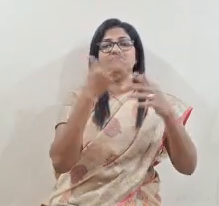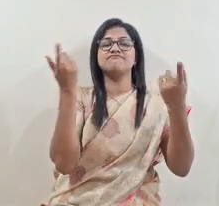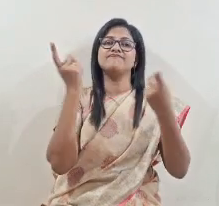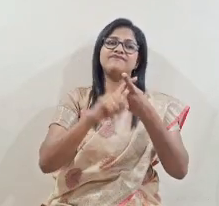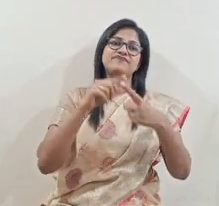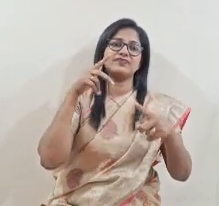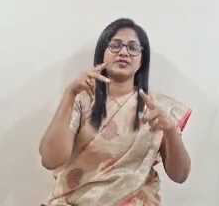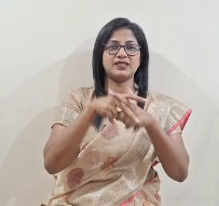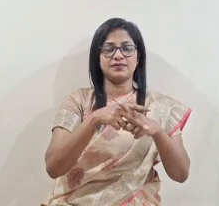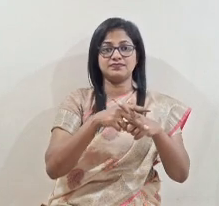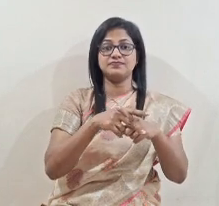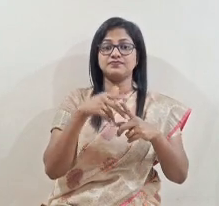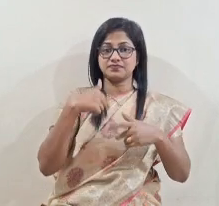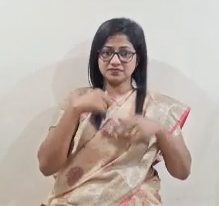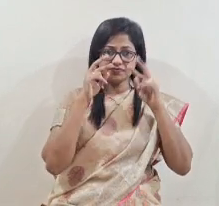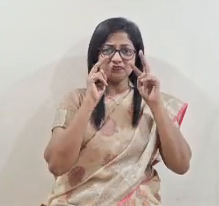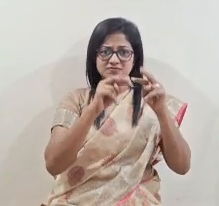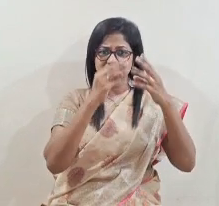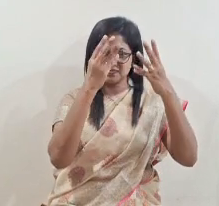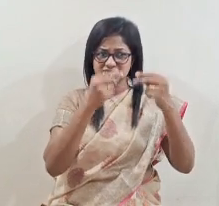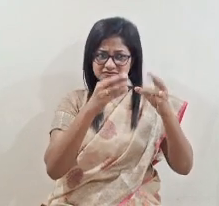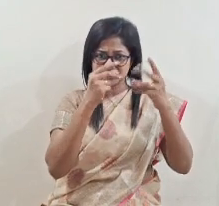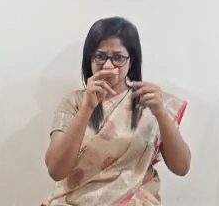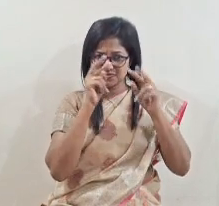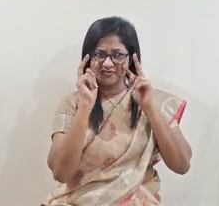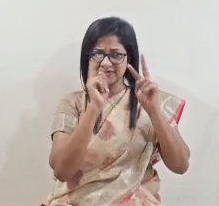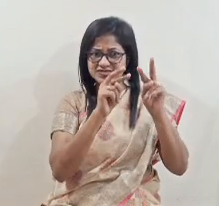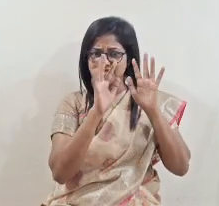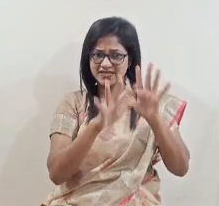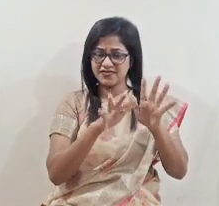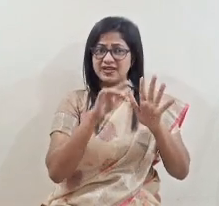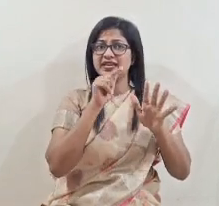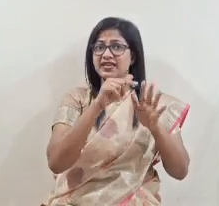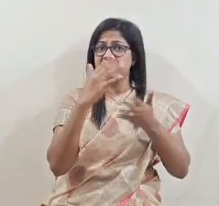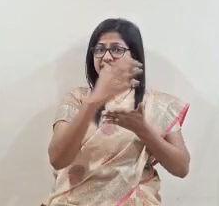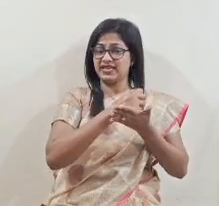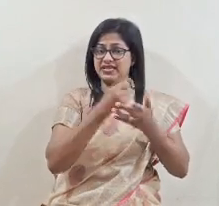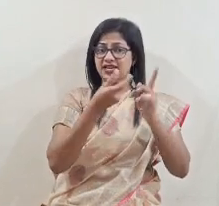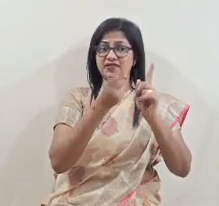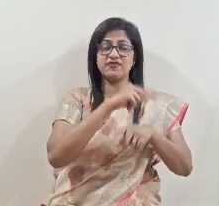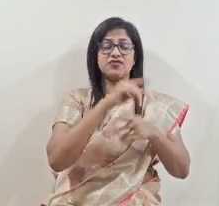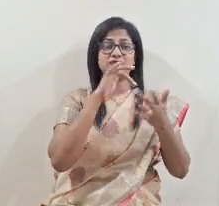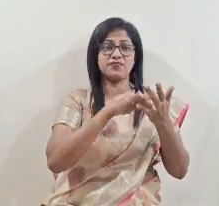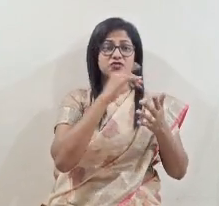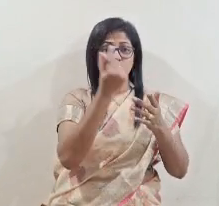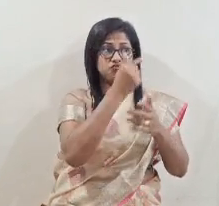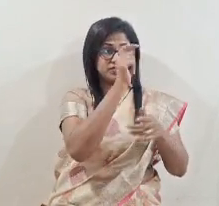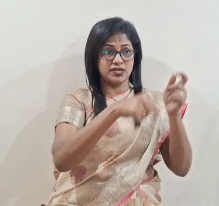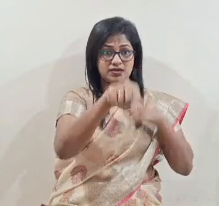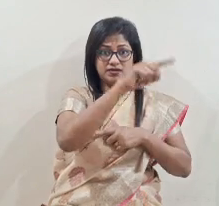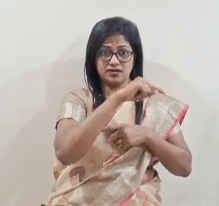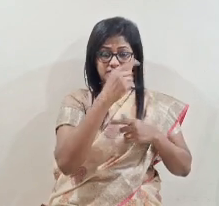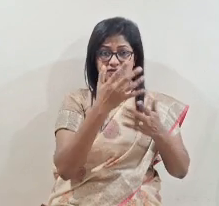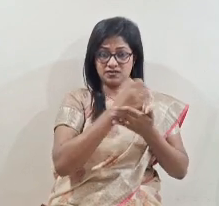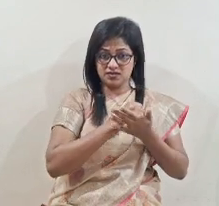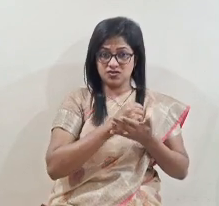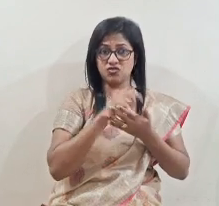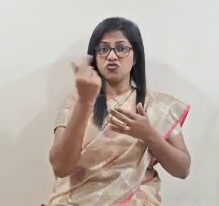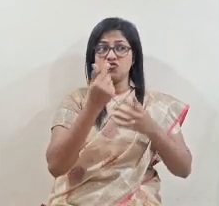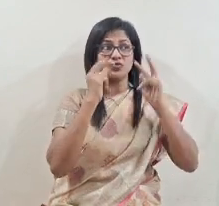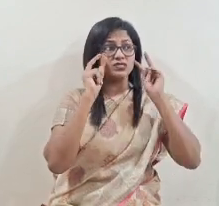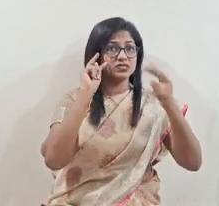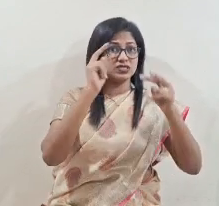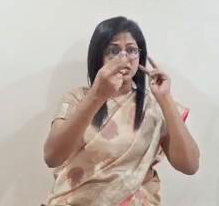side? You had some user perception related data went into this. No, for this study, I have borrowed it from the literature studies. Literature